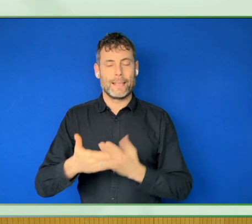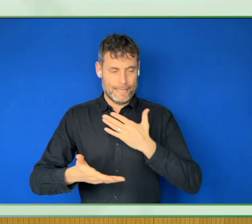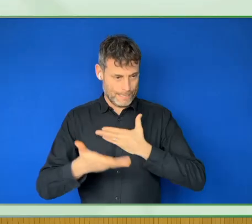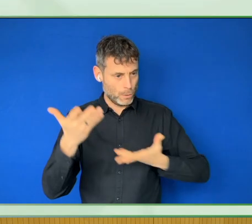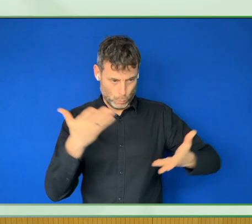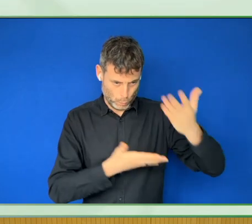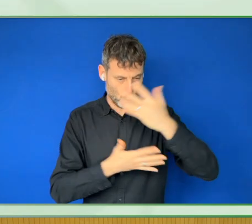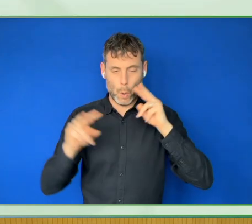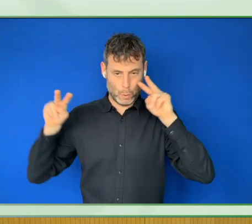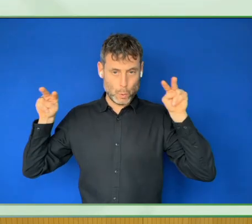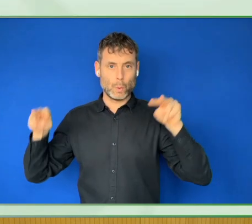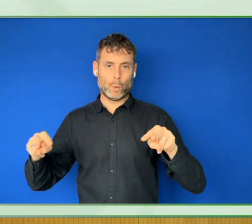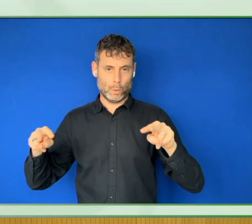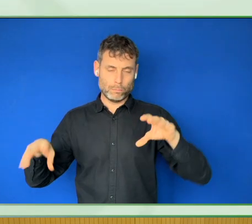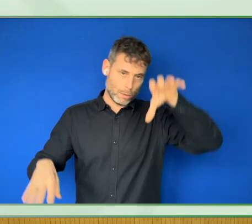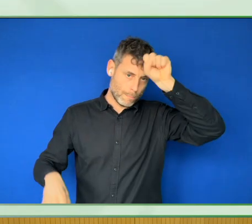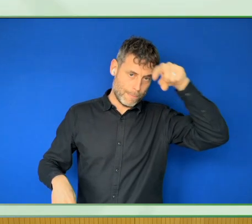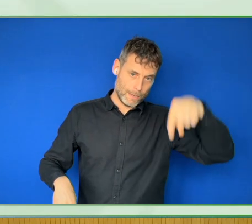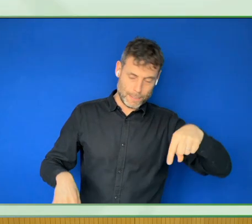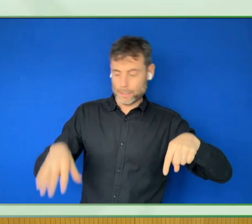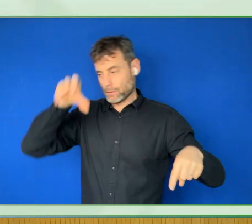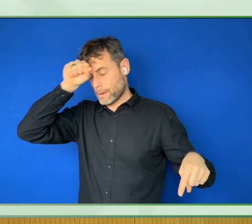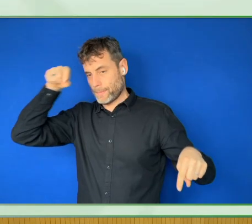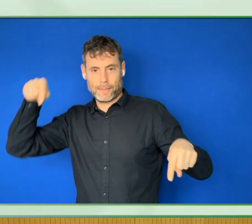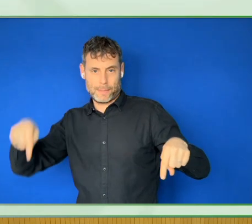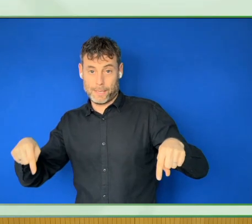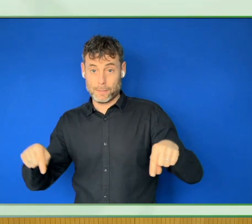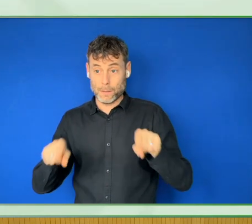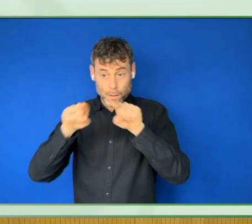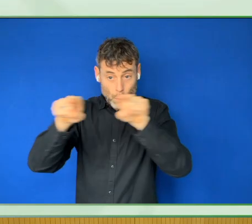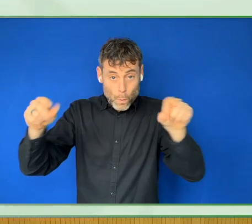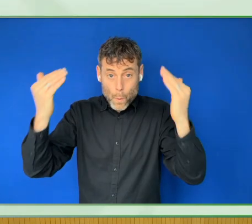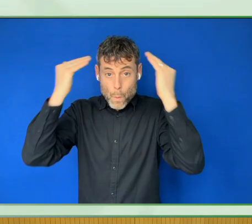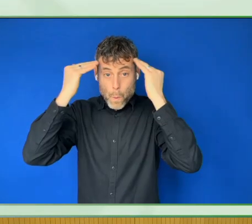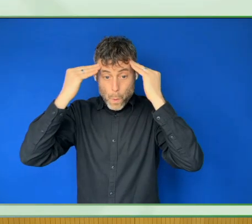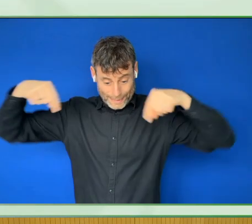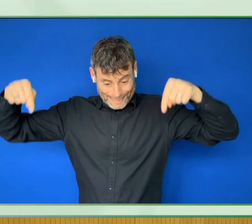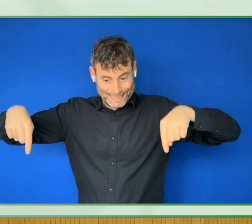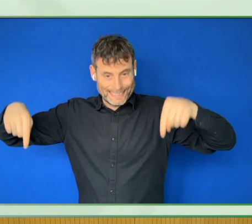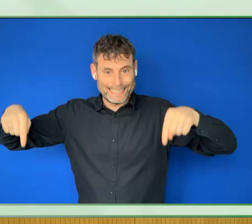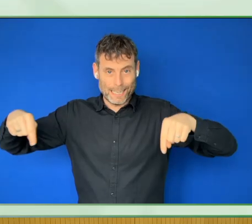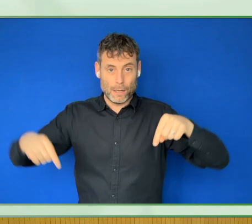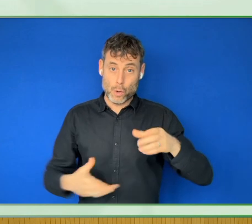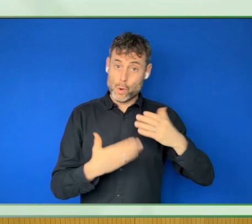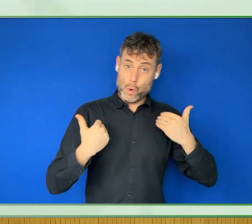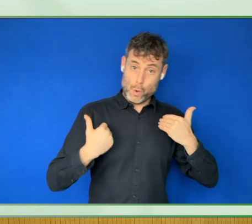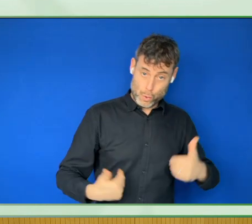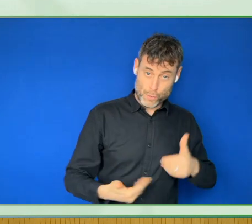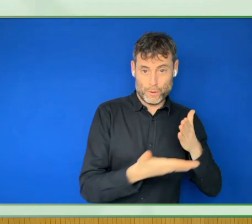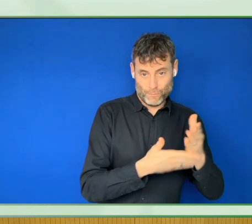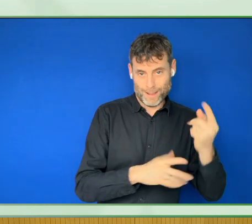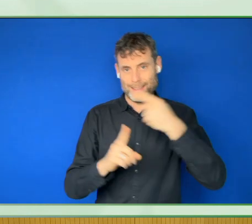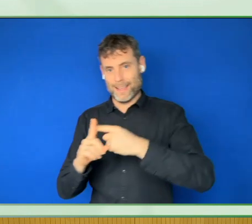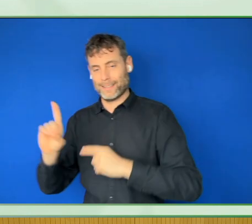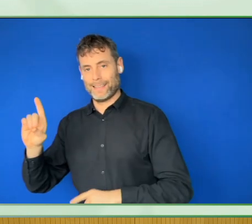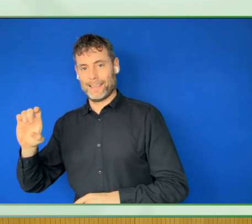making sure that this is understood within the framework of human rights. And that's important because,